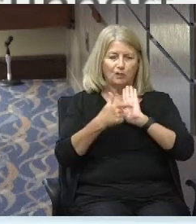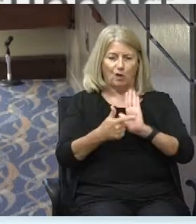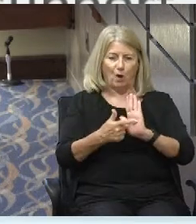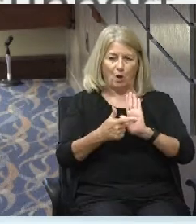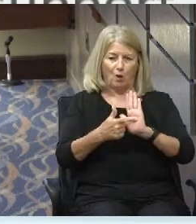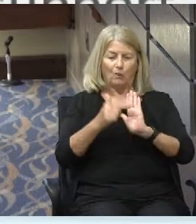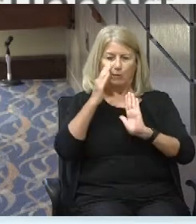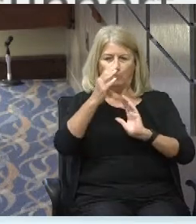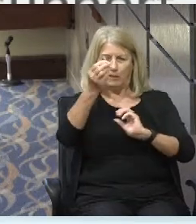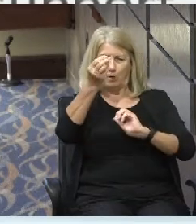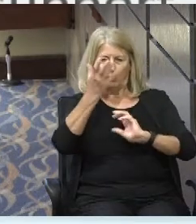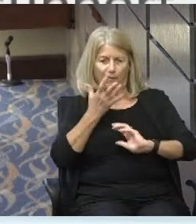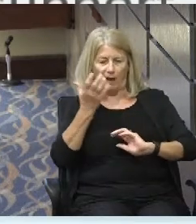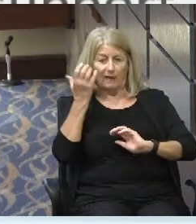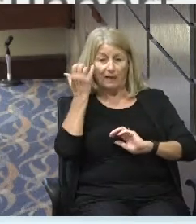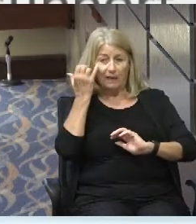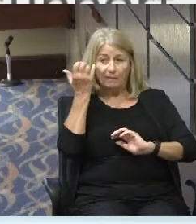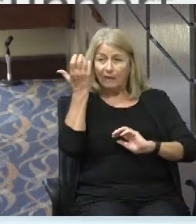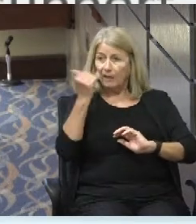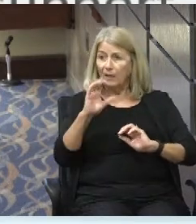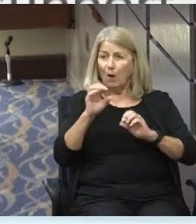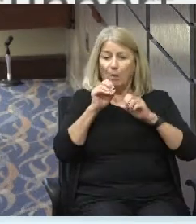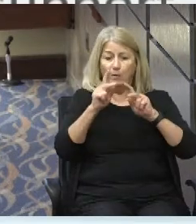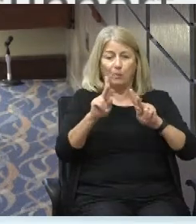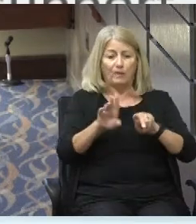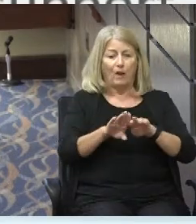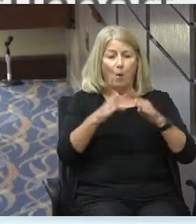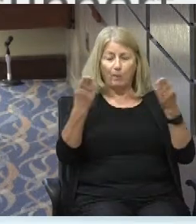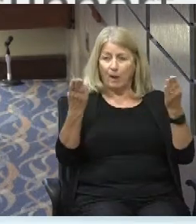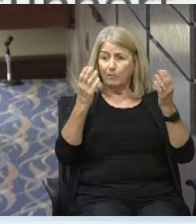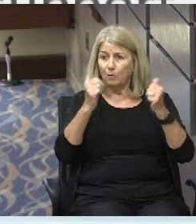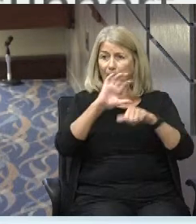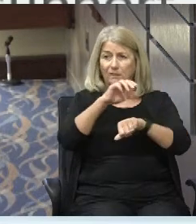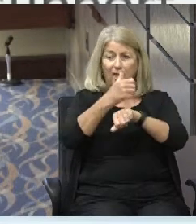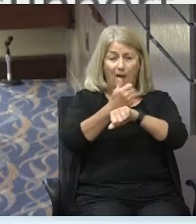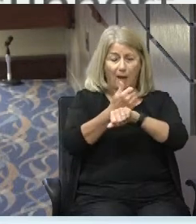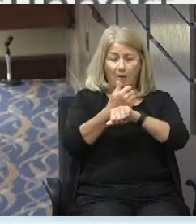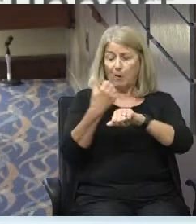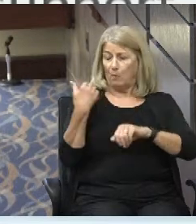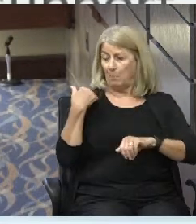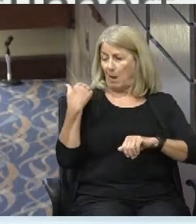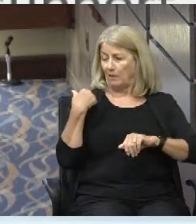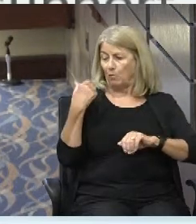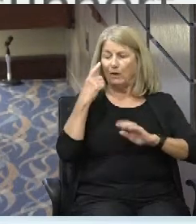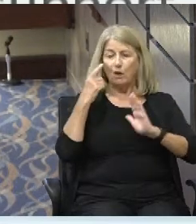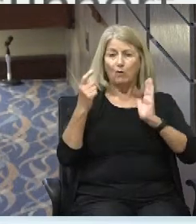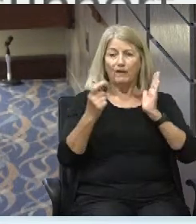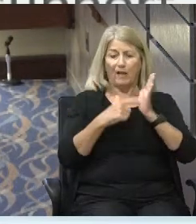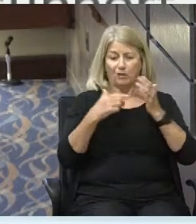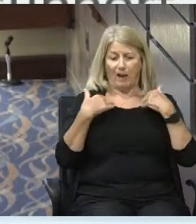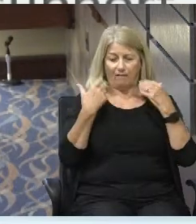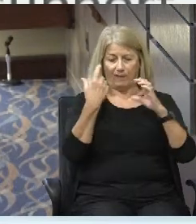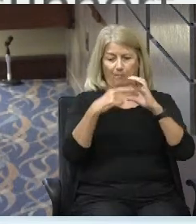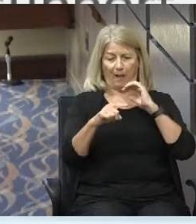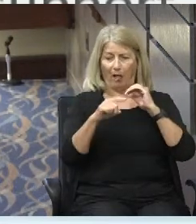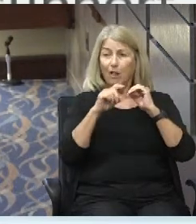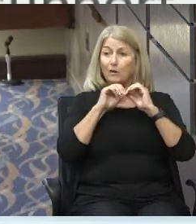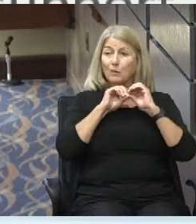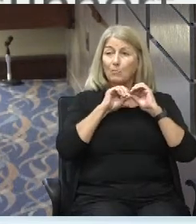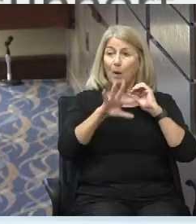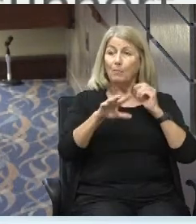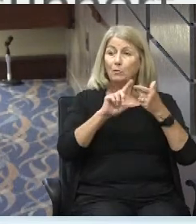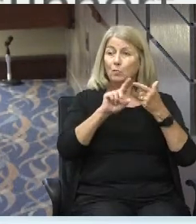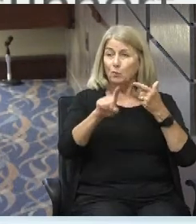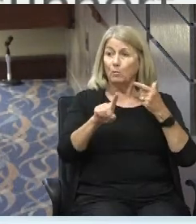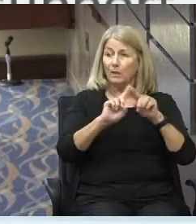of any new bid opportunities that open up. You can set a reminder and a notification to have those emails pop to you for various subscriptions,